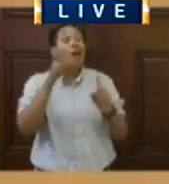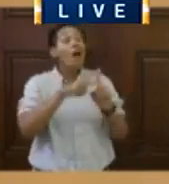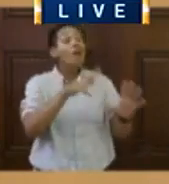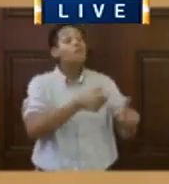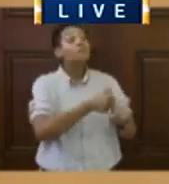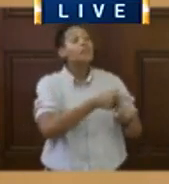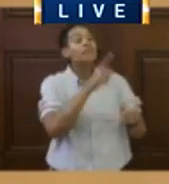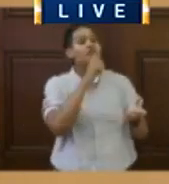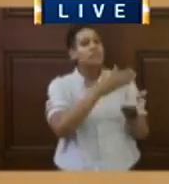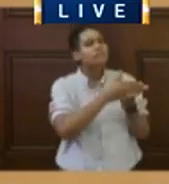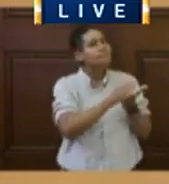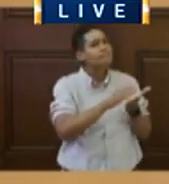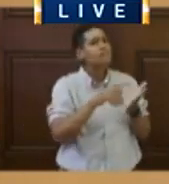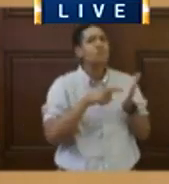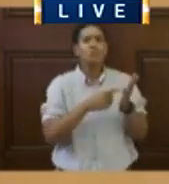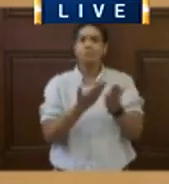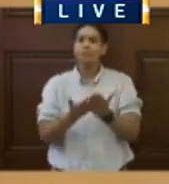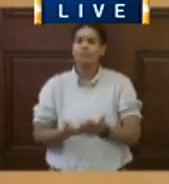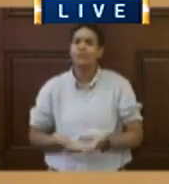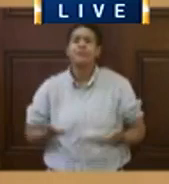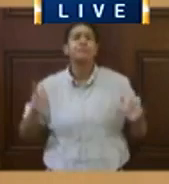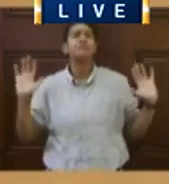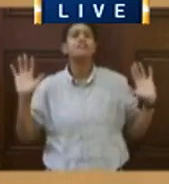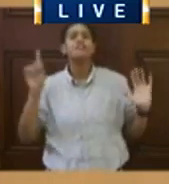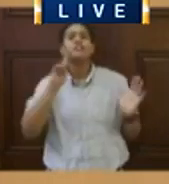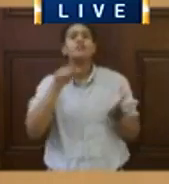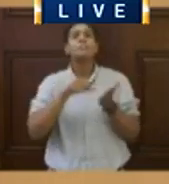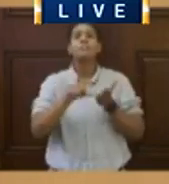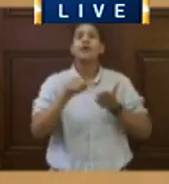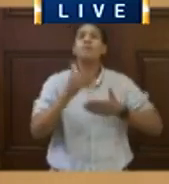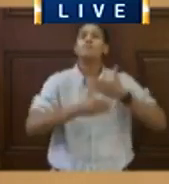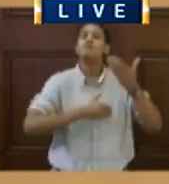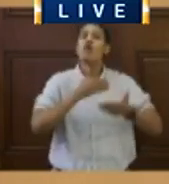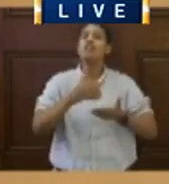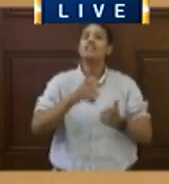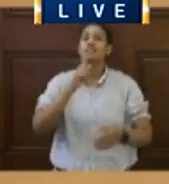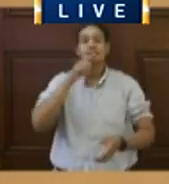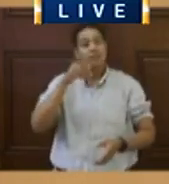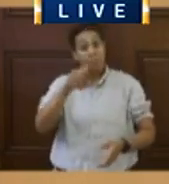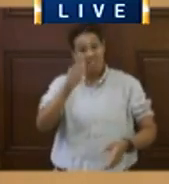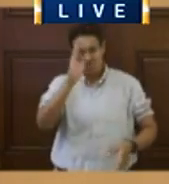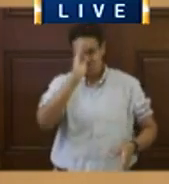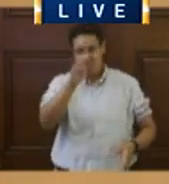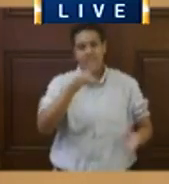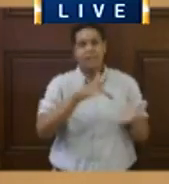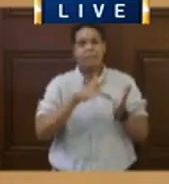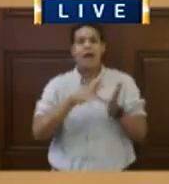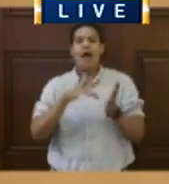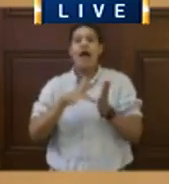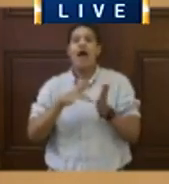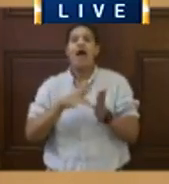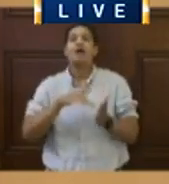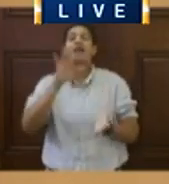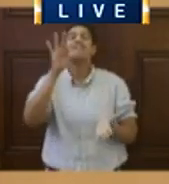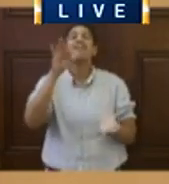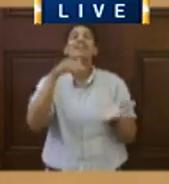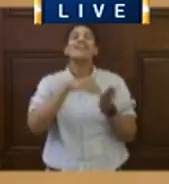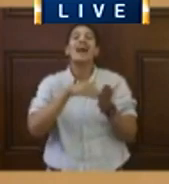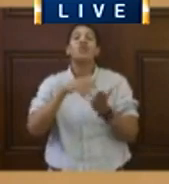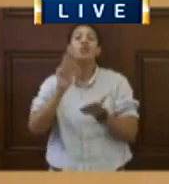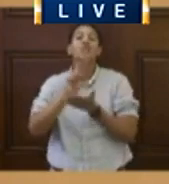off, then the payment will be processed and remitted straight to their bank account at the rate of $9,000 per